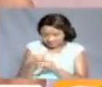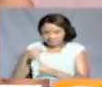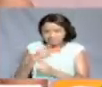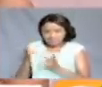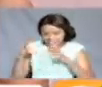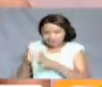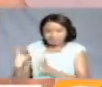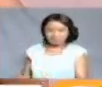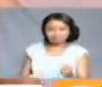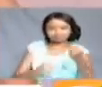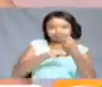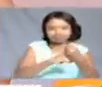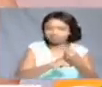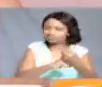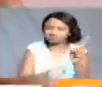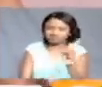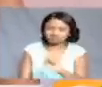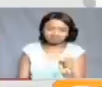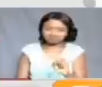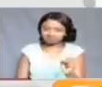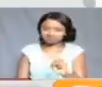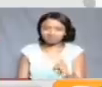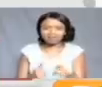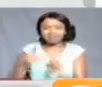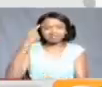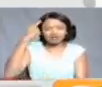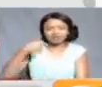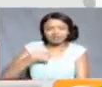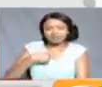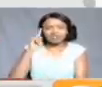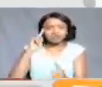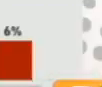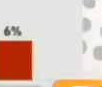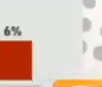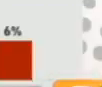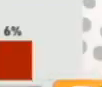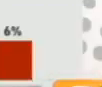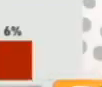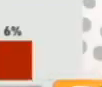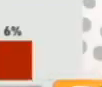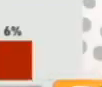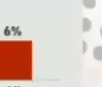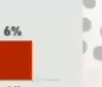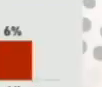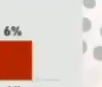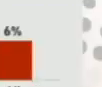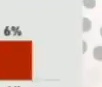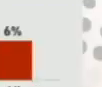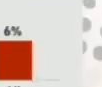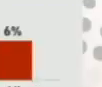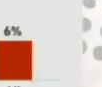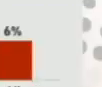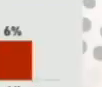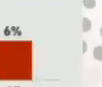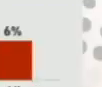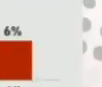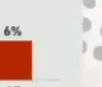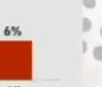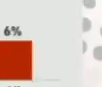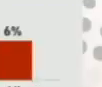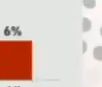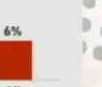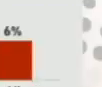be the opposite. If someone is pushing five brands, how can they also effectively push your brand? And how do you trust